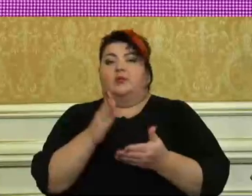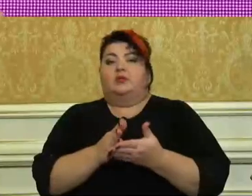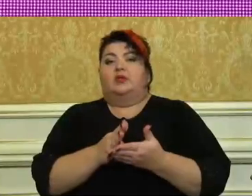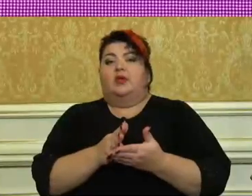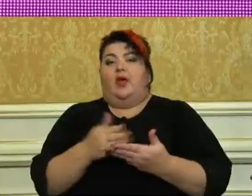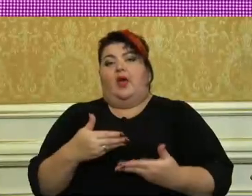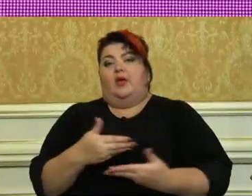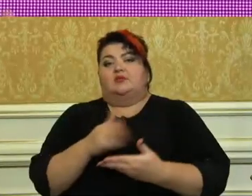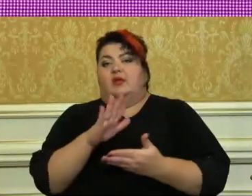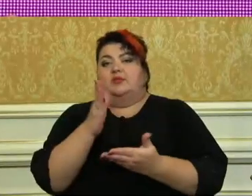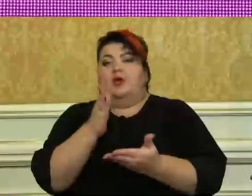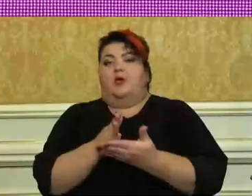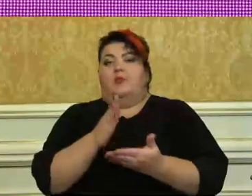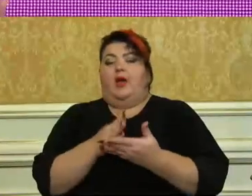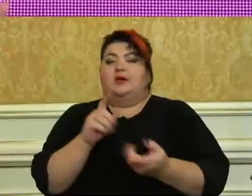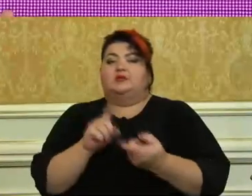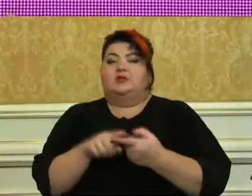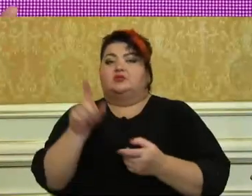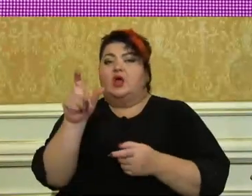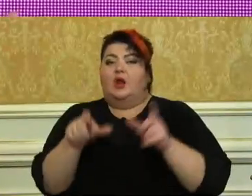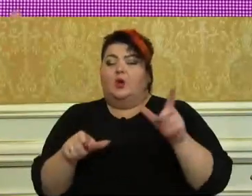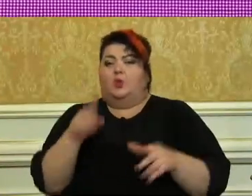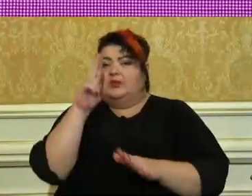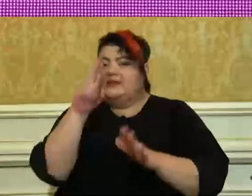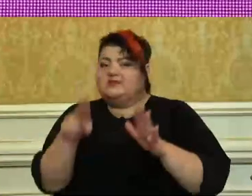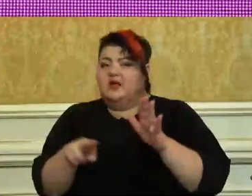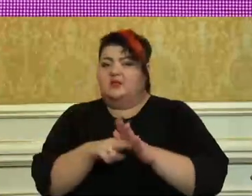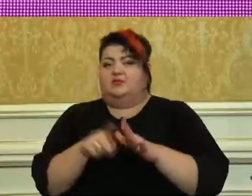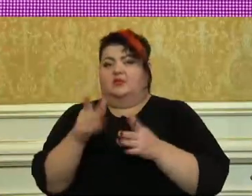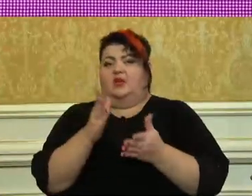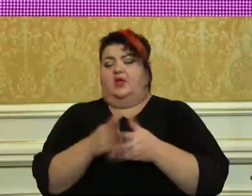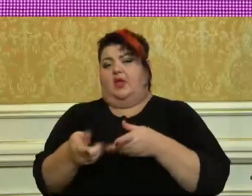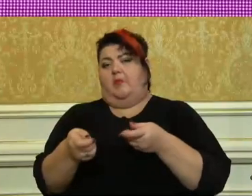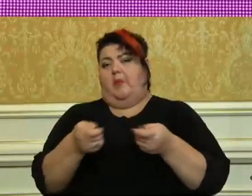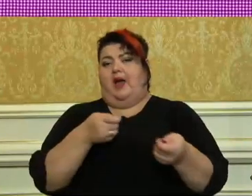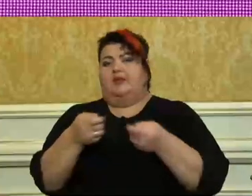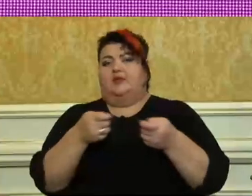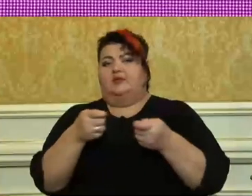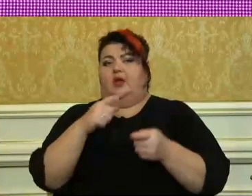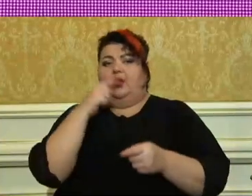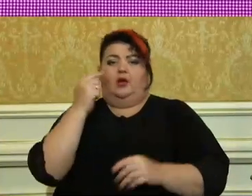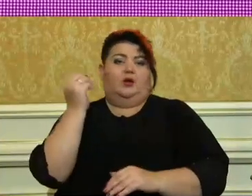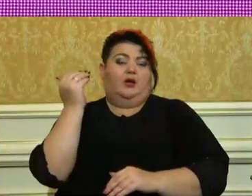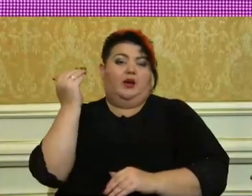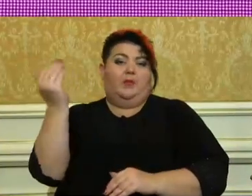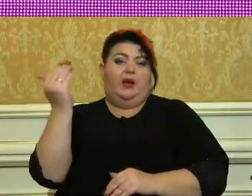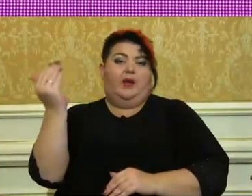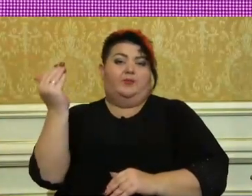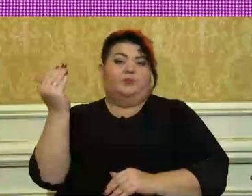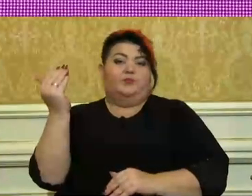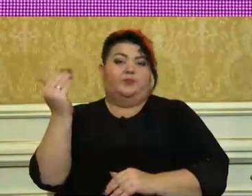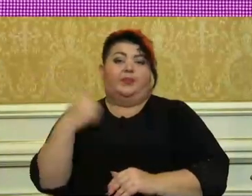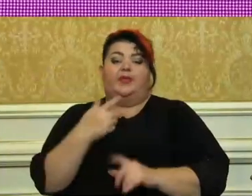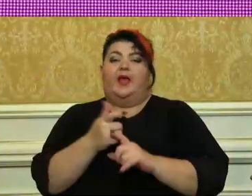that regardless of the gender, they are just the full puppets of the Kremlin.